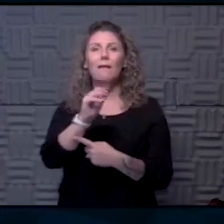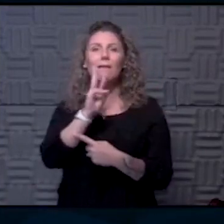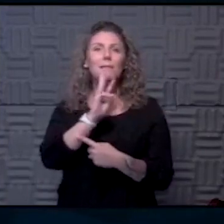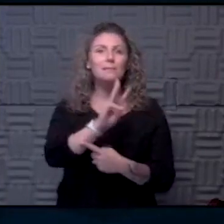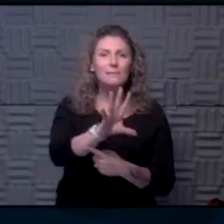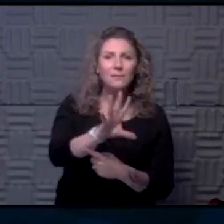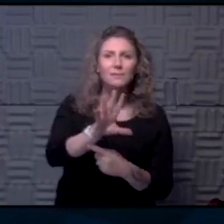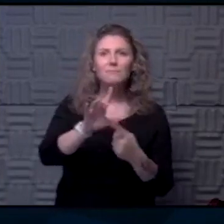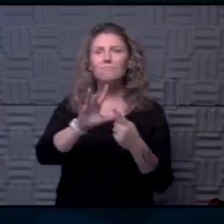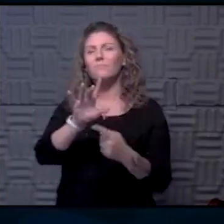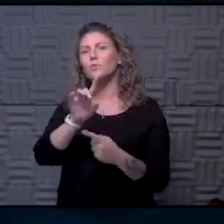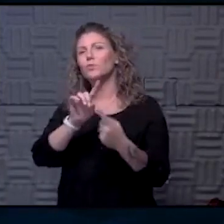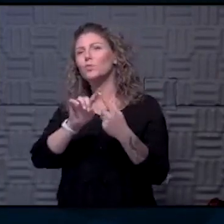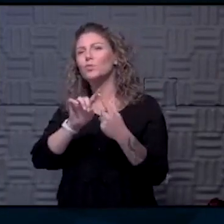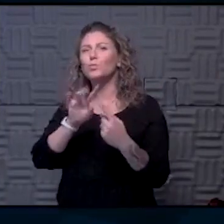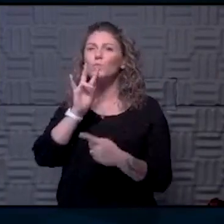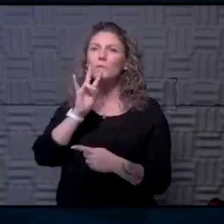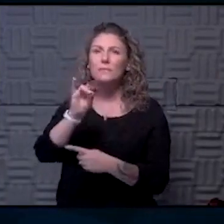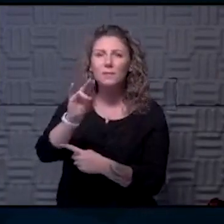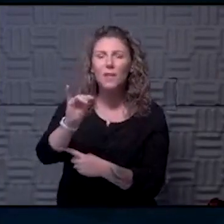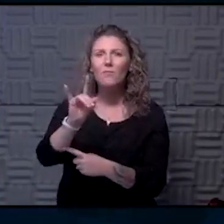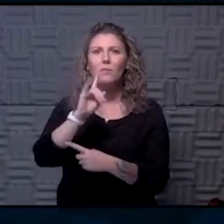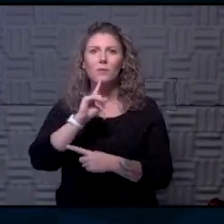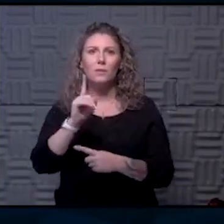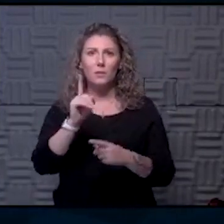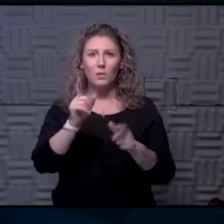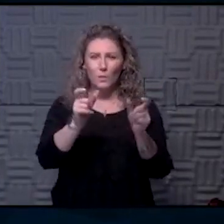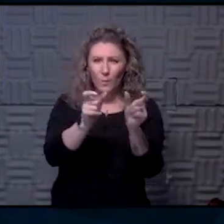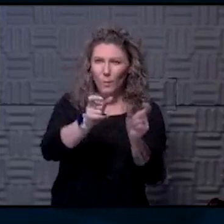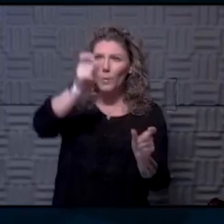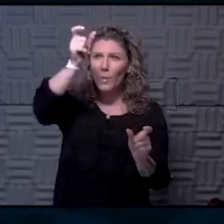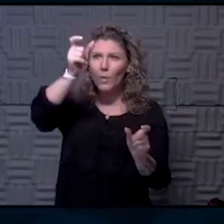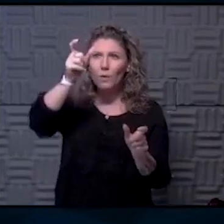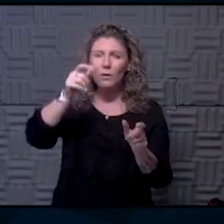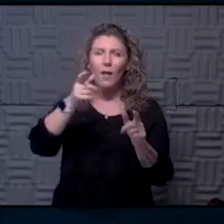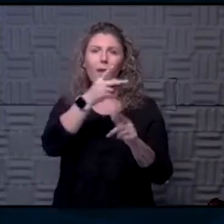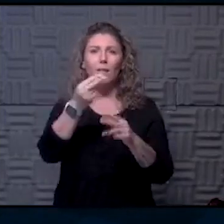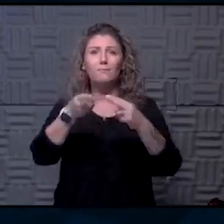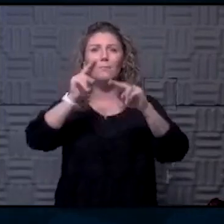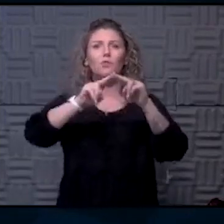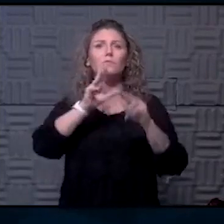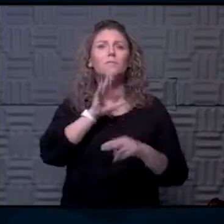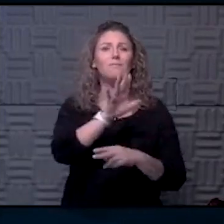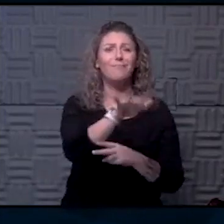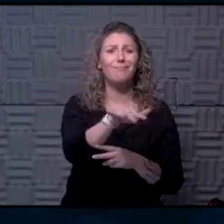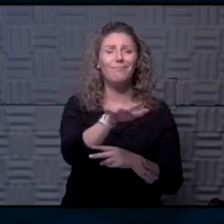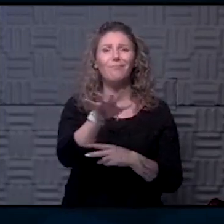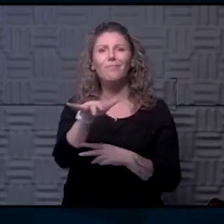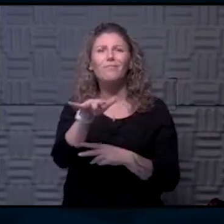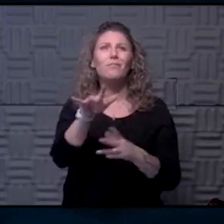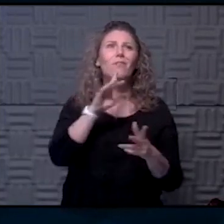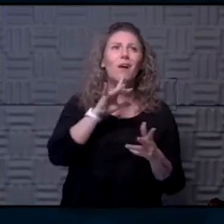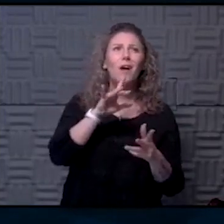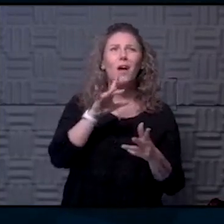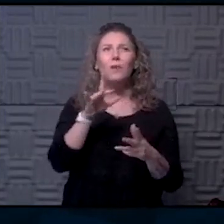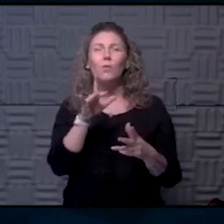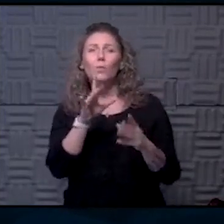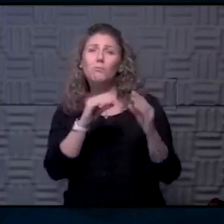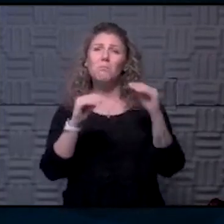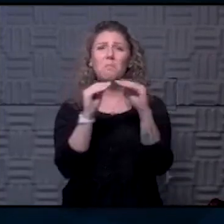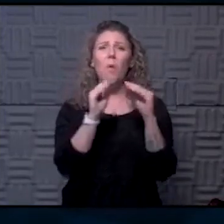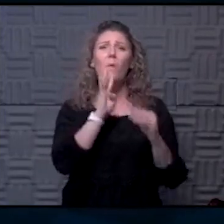groups, most pronounced there, but also some increases in the 50 to 55 and even, say, the 40 to